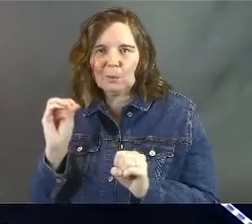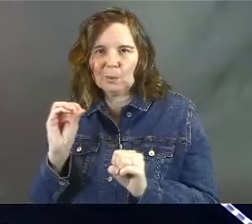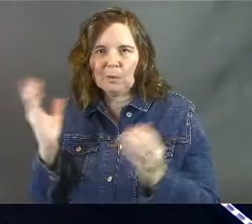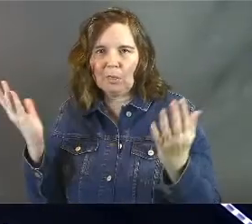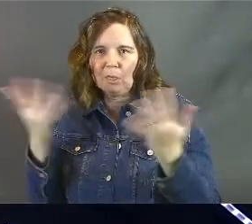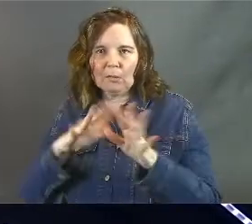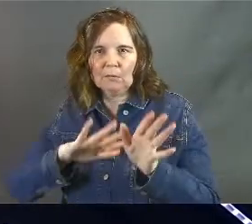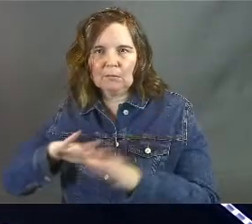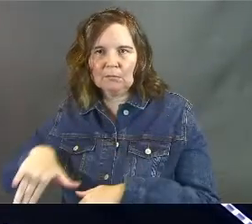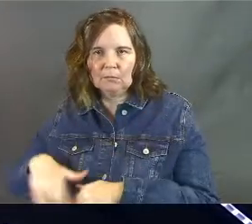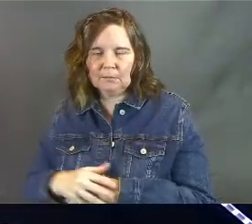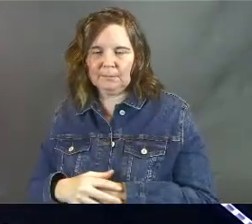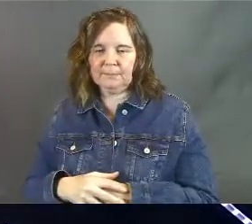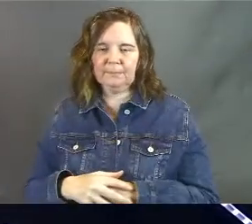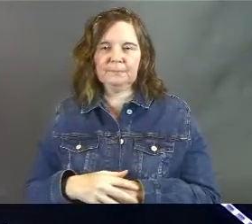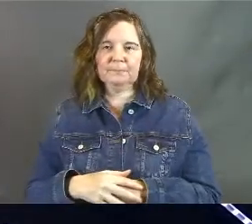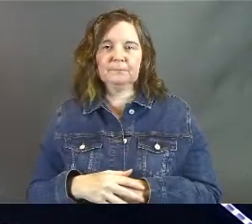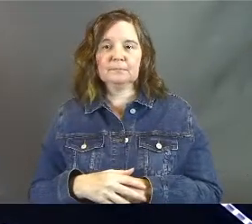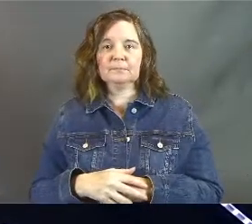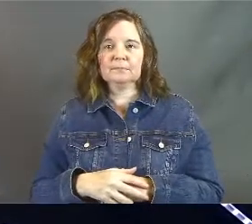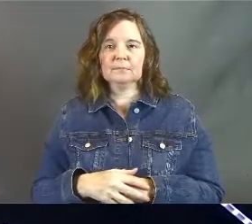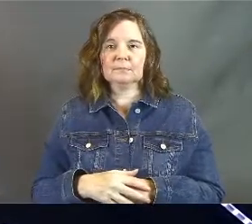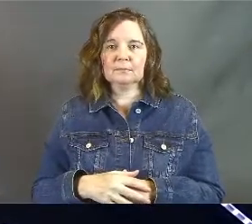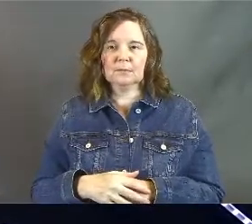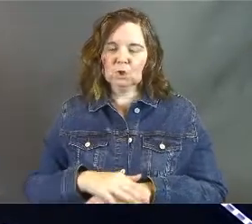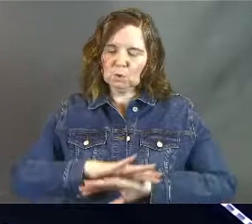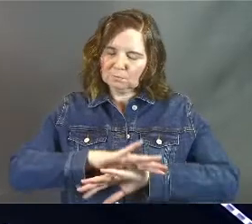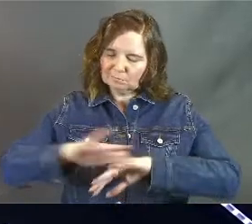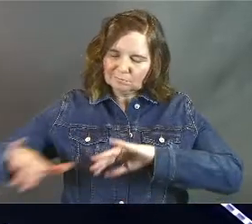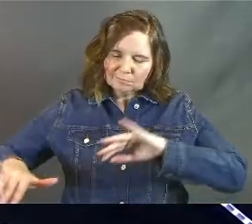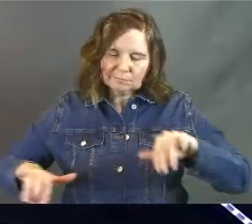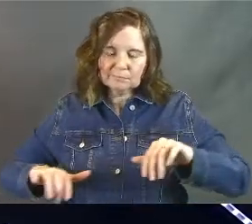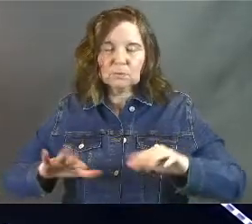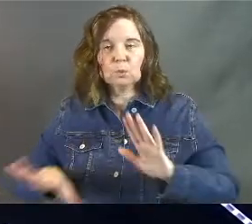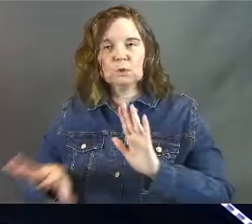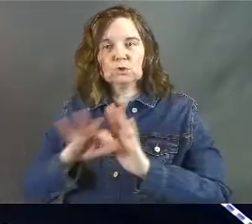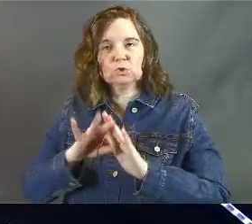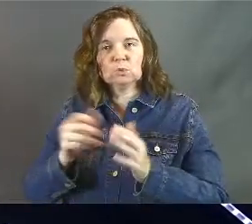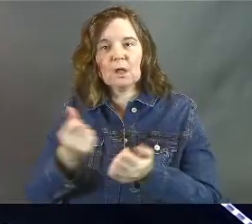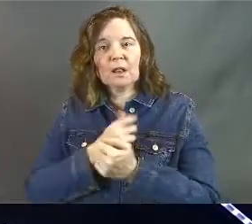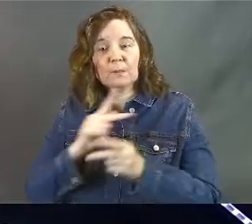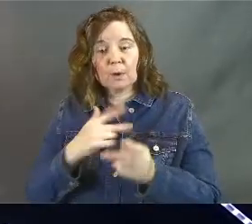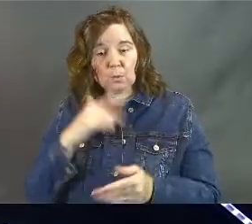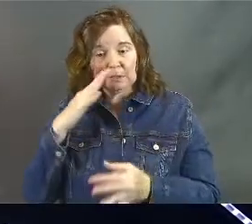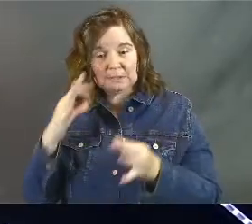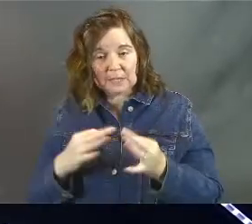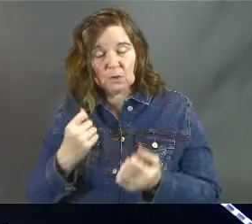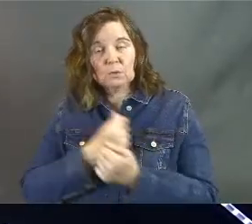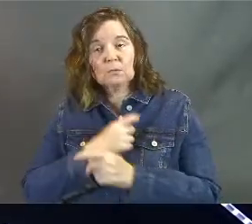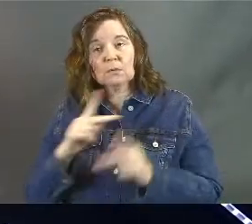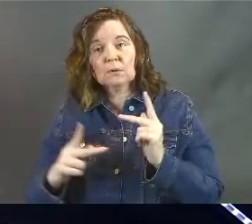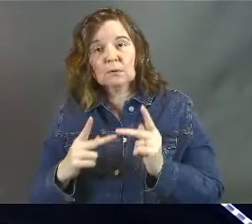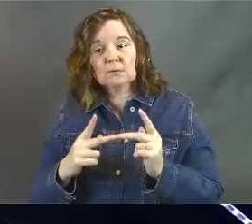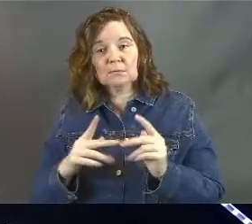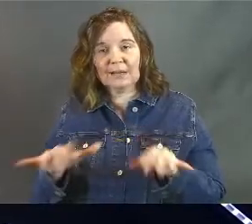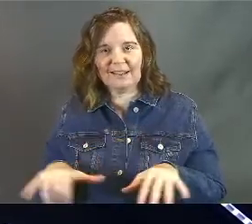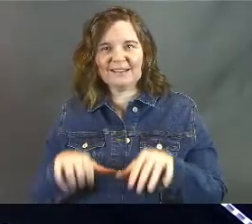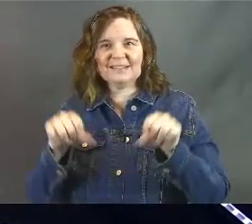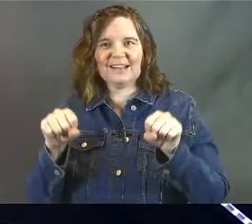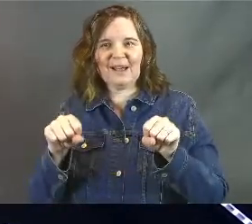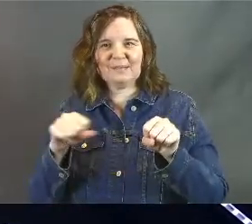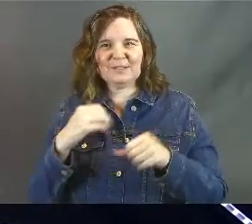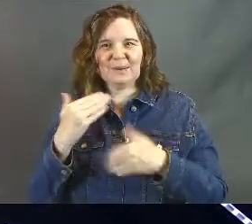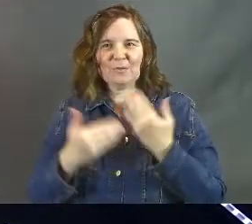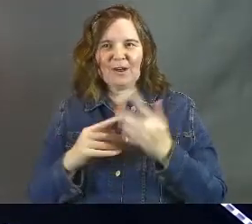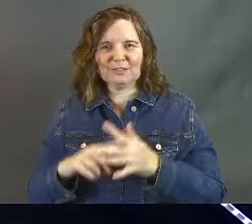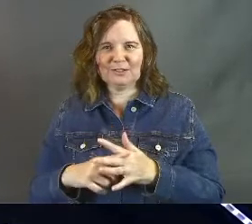those. We push past it. We choose to love people. And when we choose to love people, an adoption